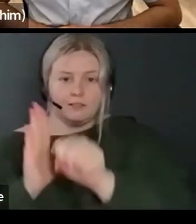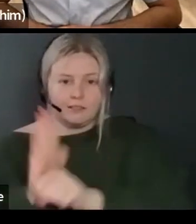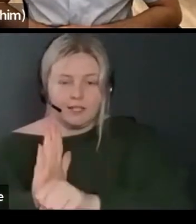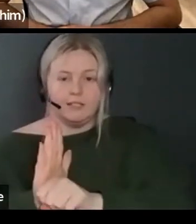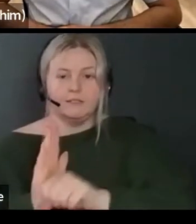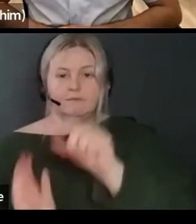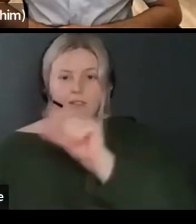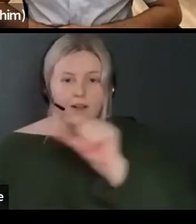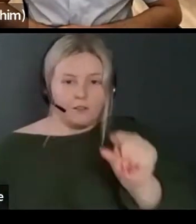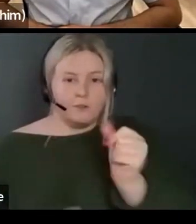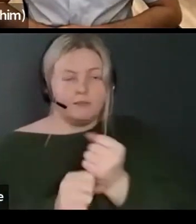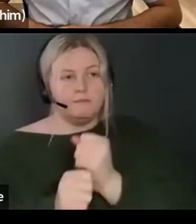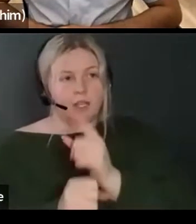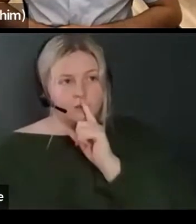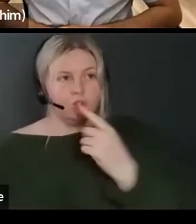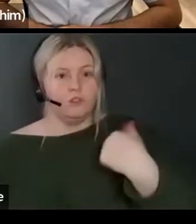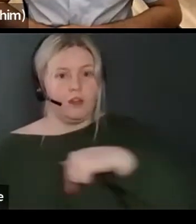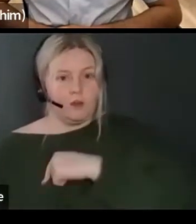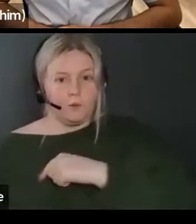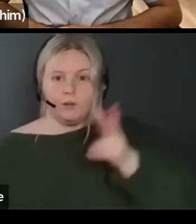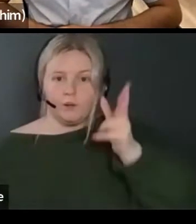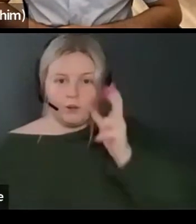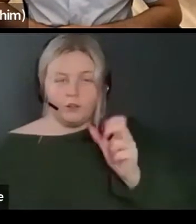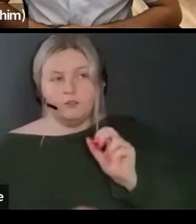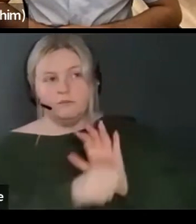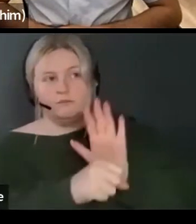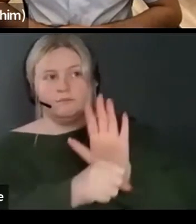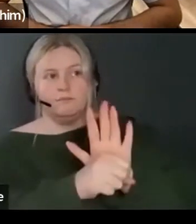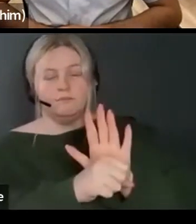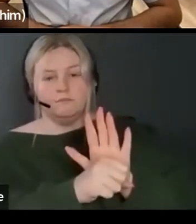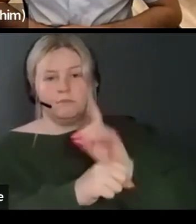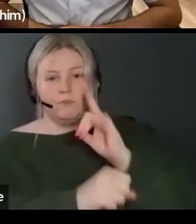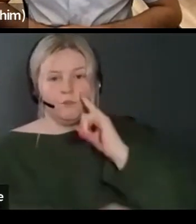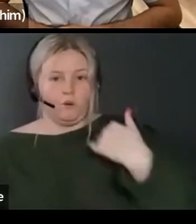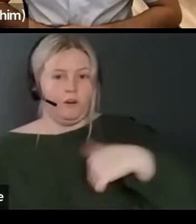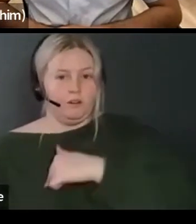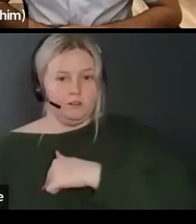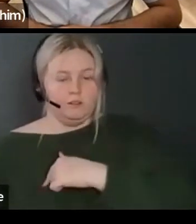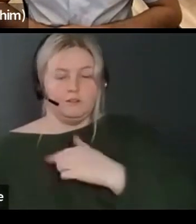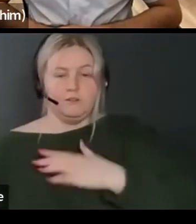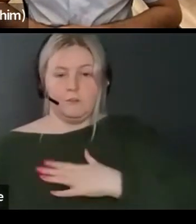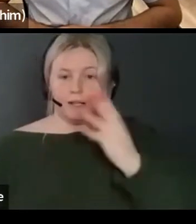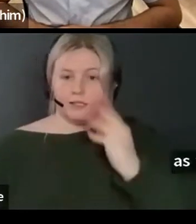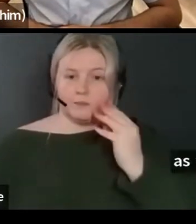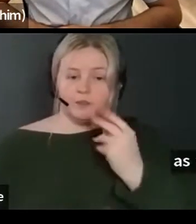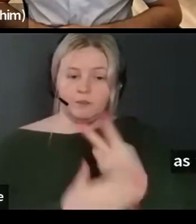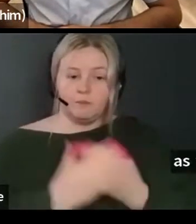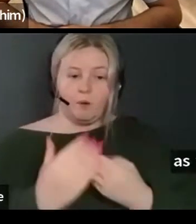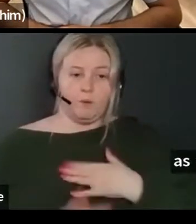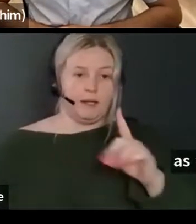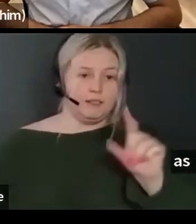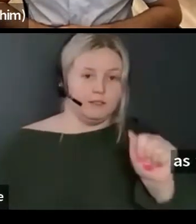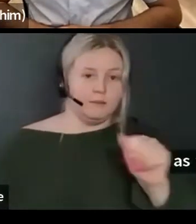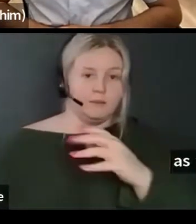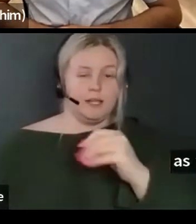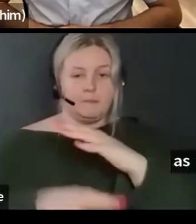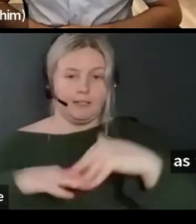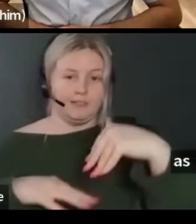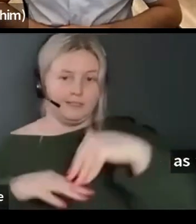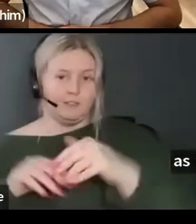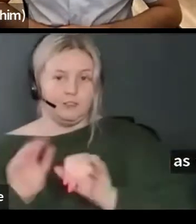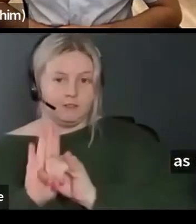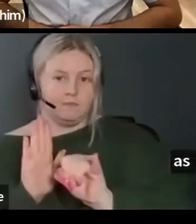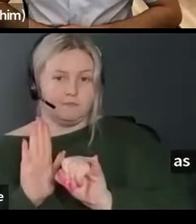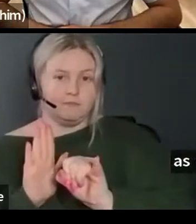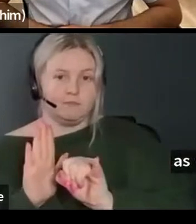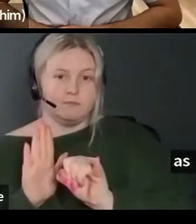voices are heard. Speaking of my own experience, both my disability and my indigeneity have